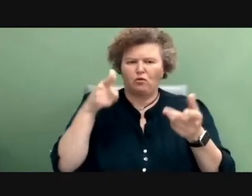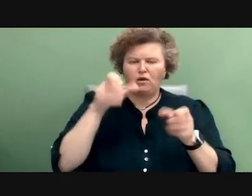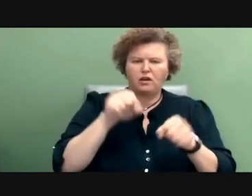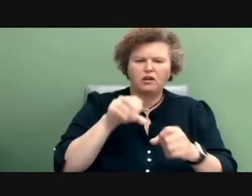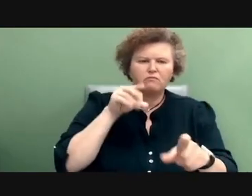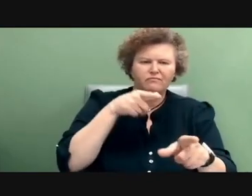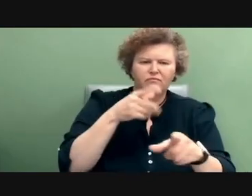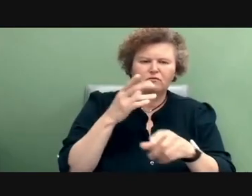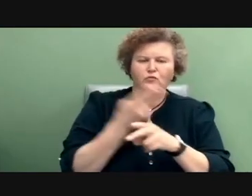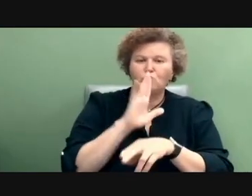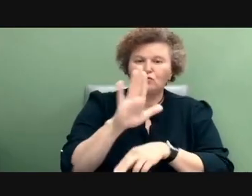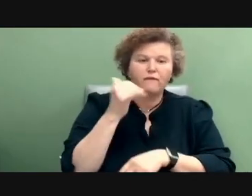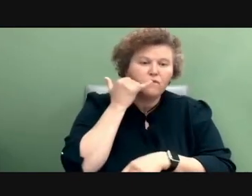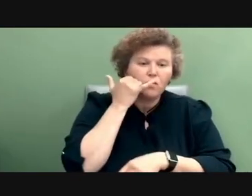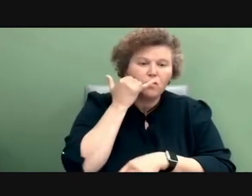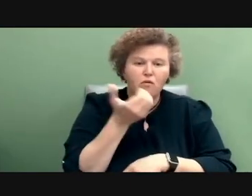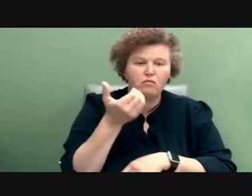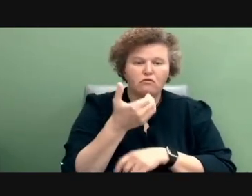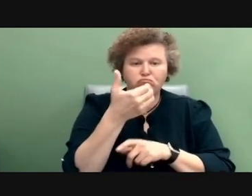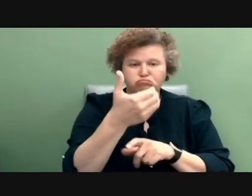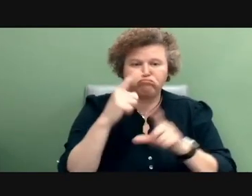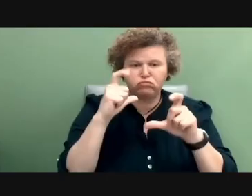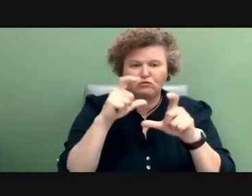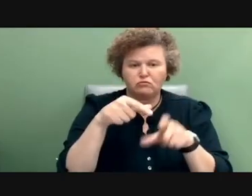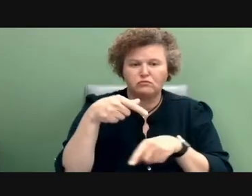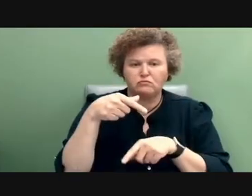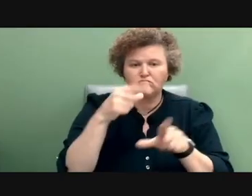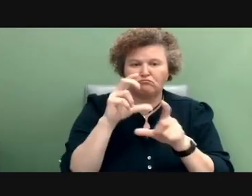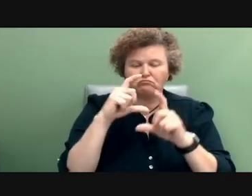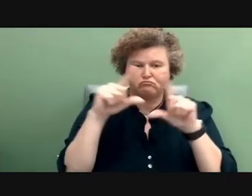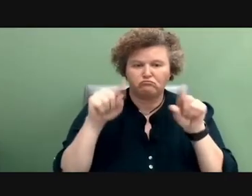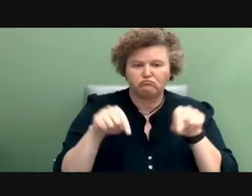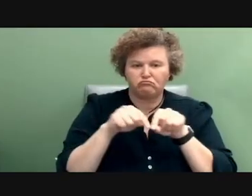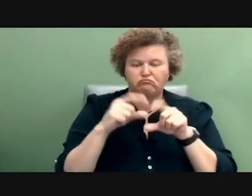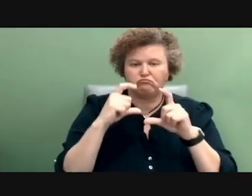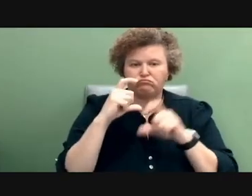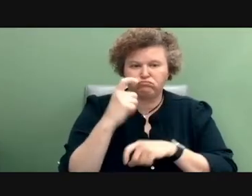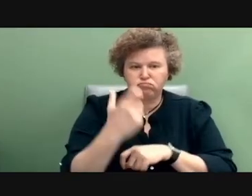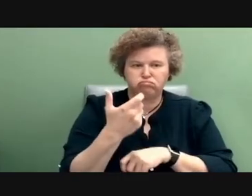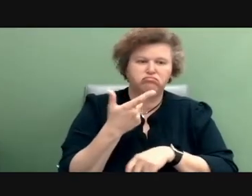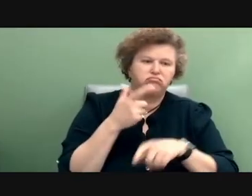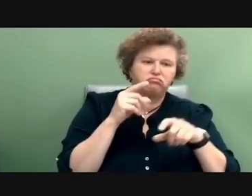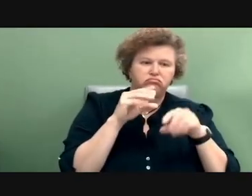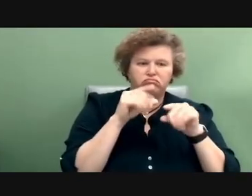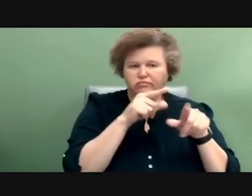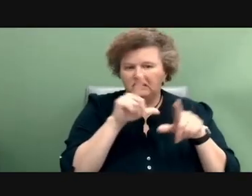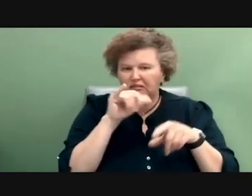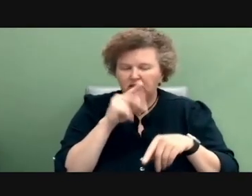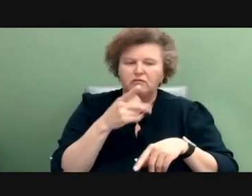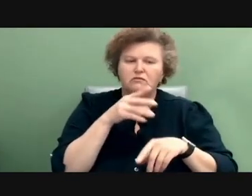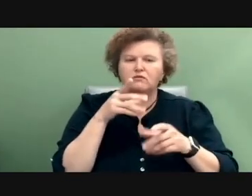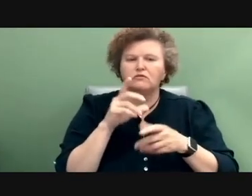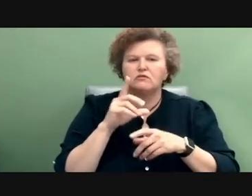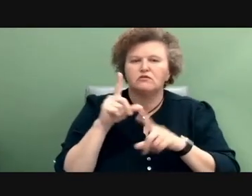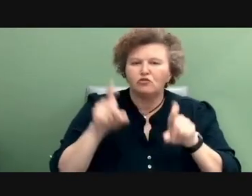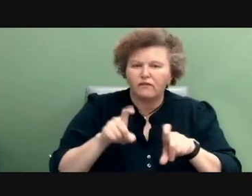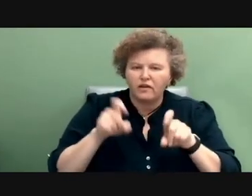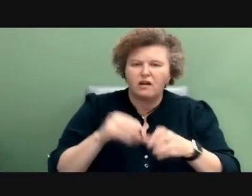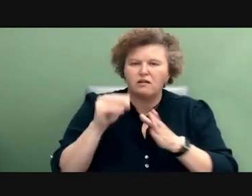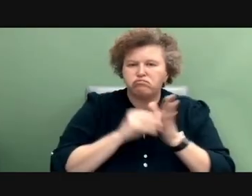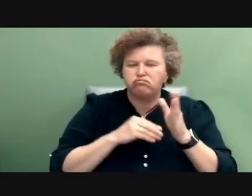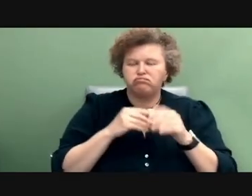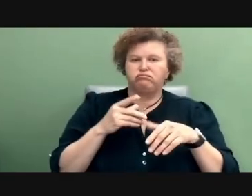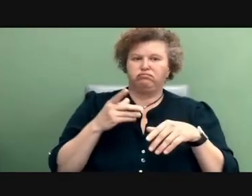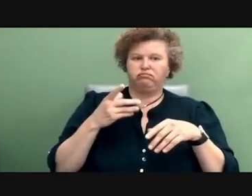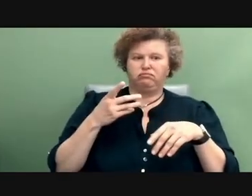provide feedback, or if you have if you want the phone number or just any questions, go ahead and take a picture, screenshot this